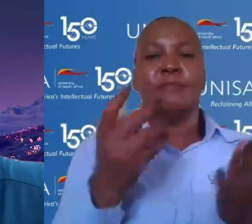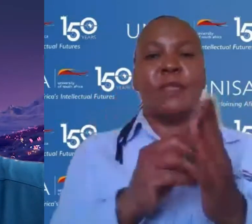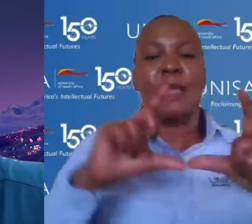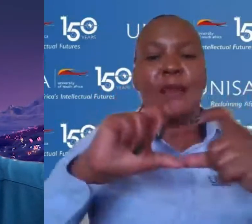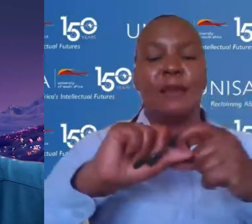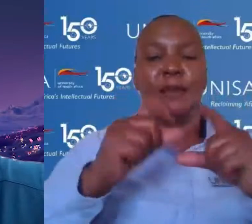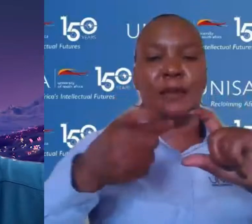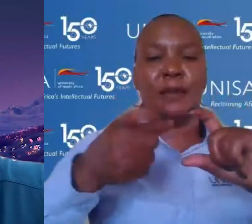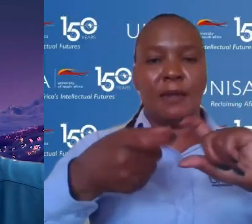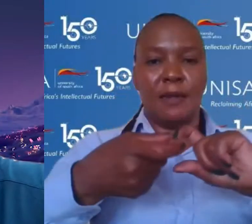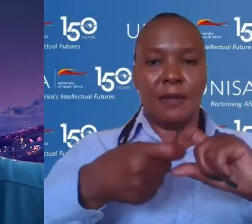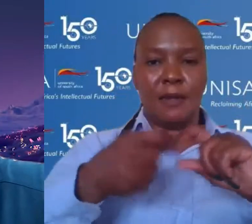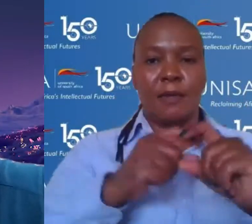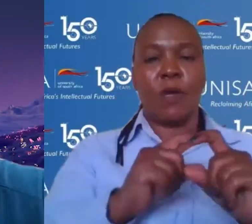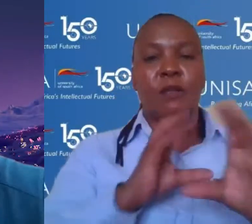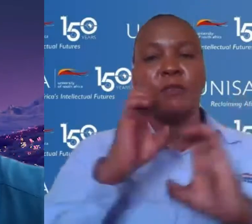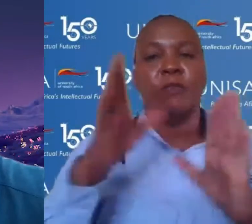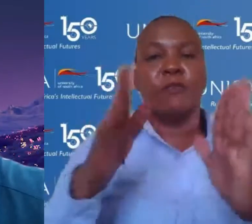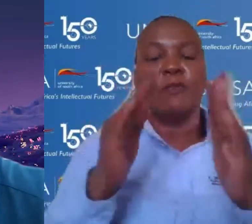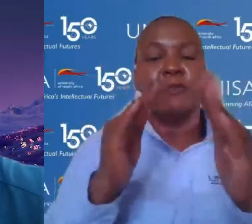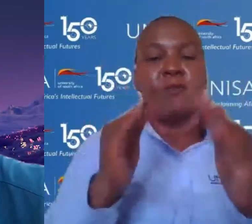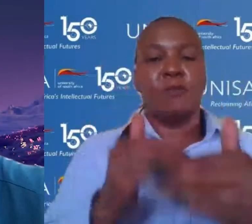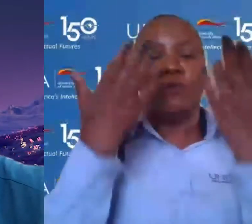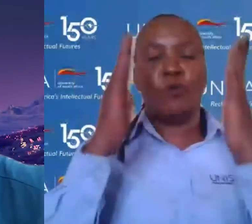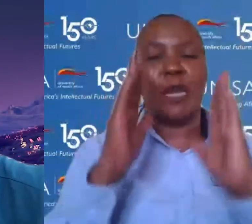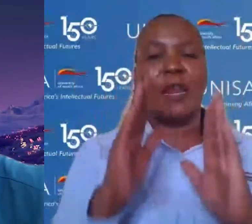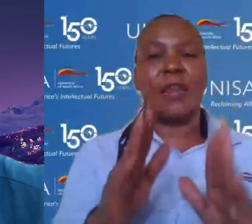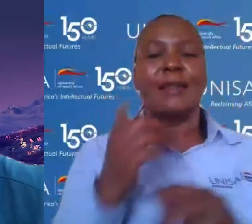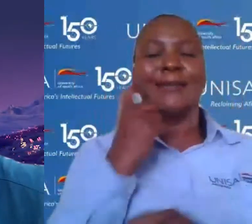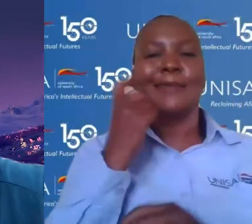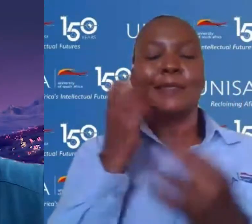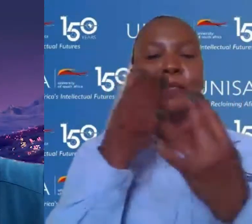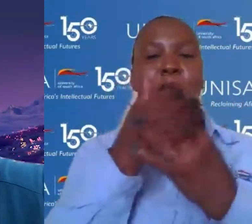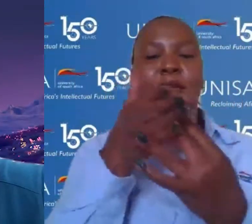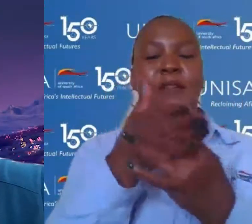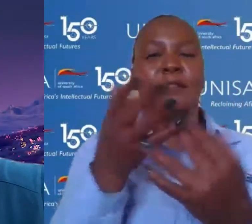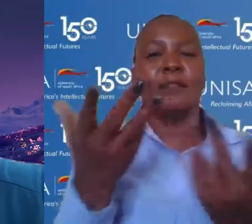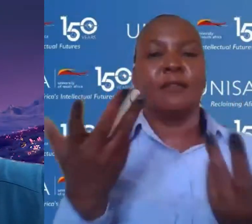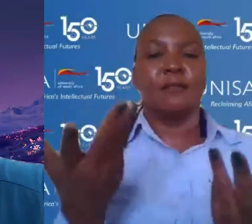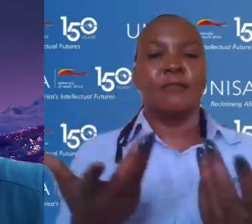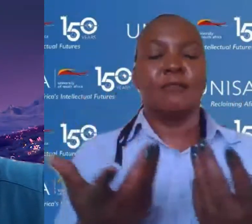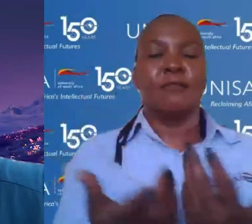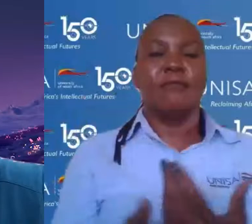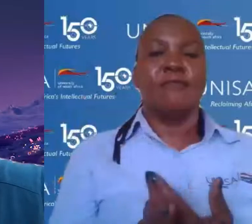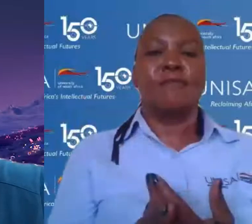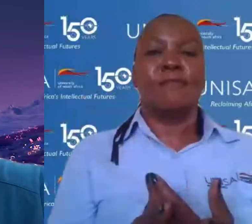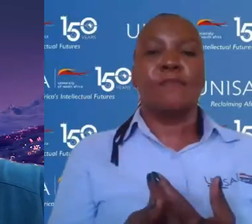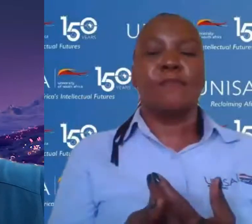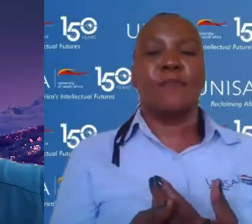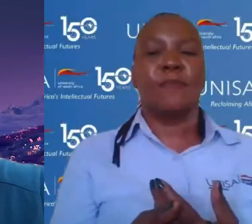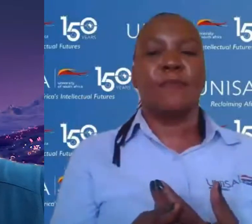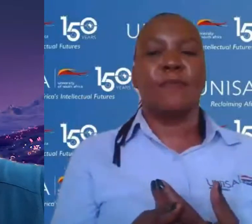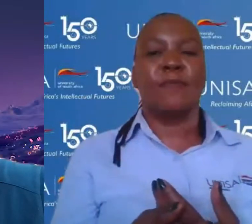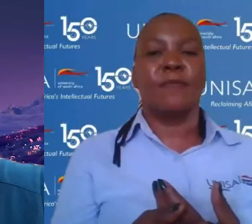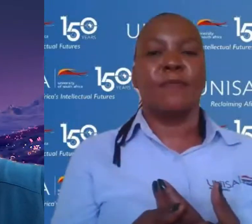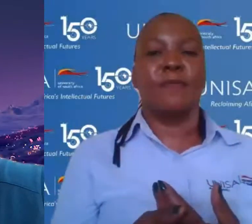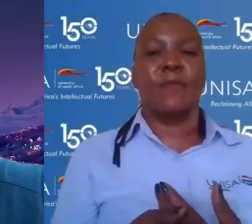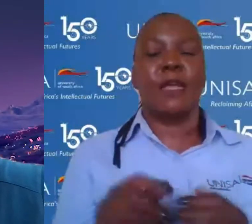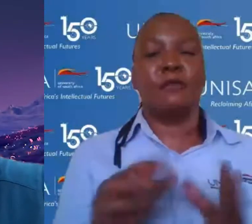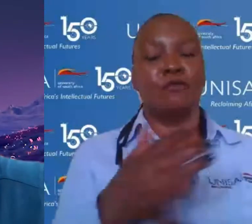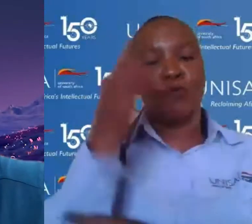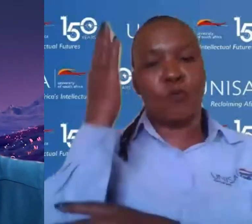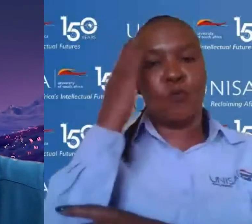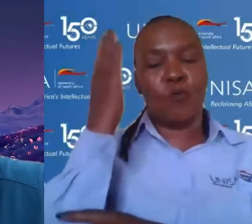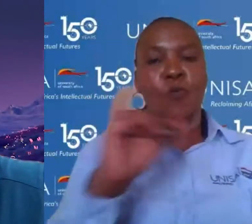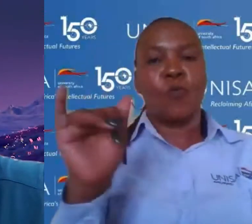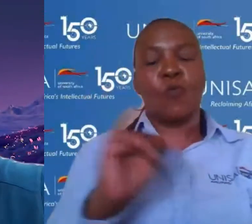the chat so that students can be able to easily access it and be in the know about which campuses they